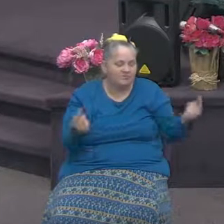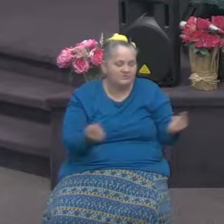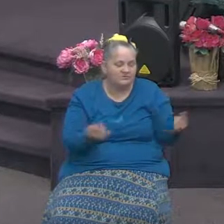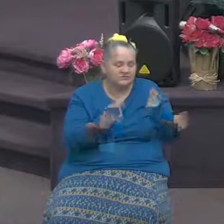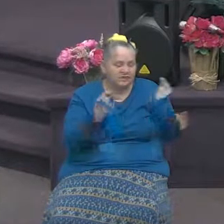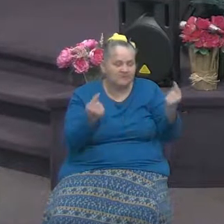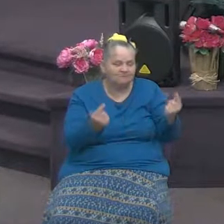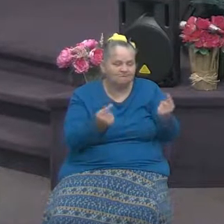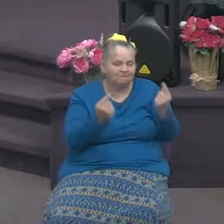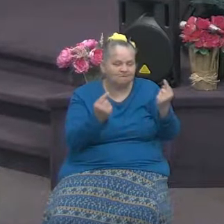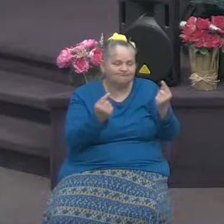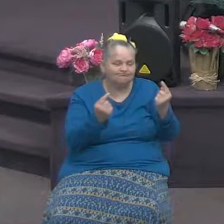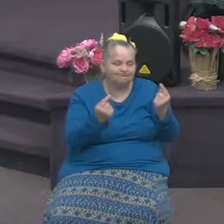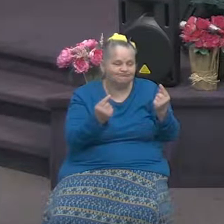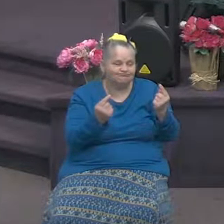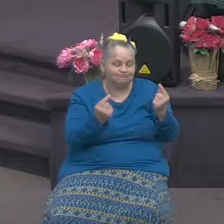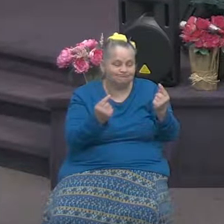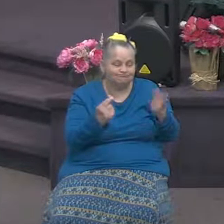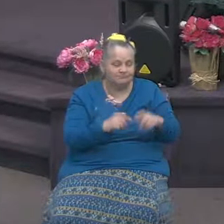sin.